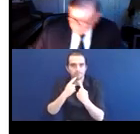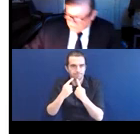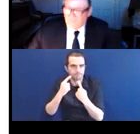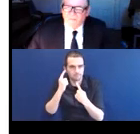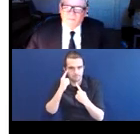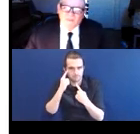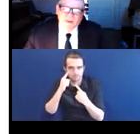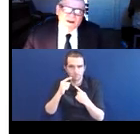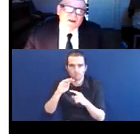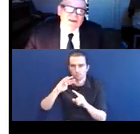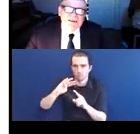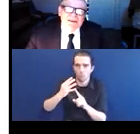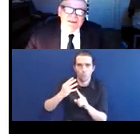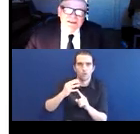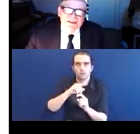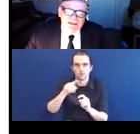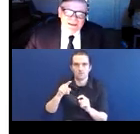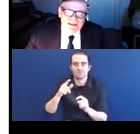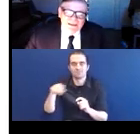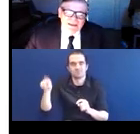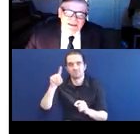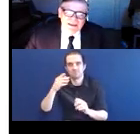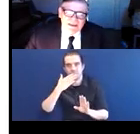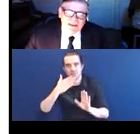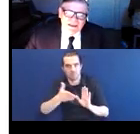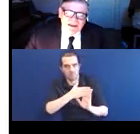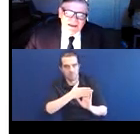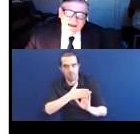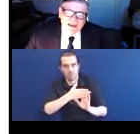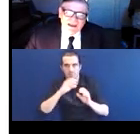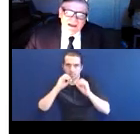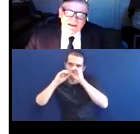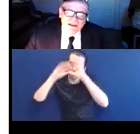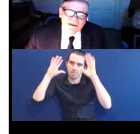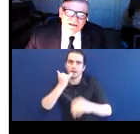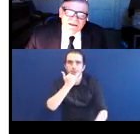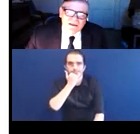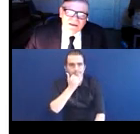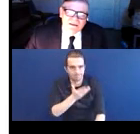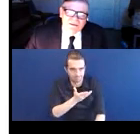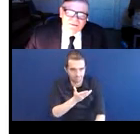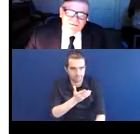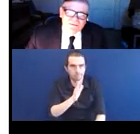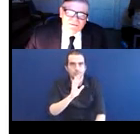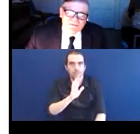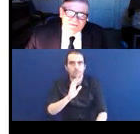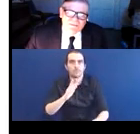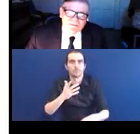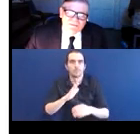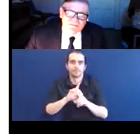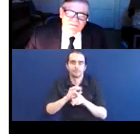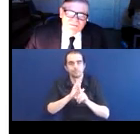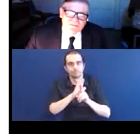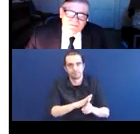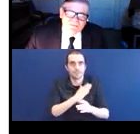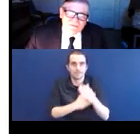Joseph again says improve the skills training for disabled people. And we had that one, just